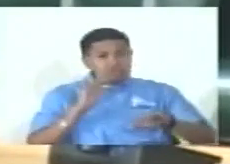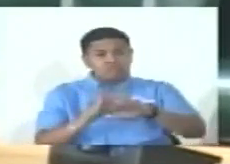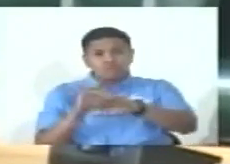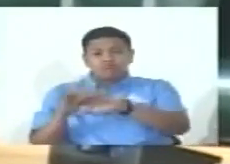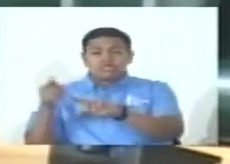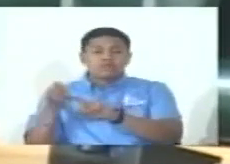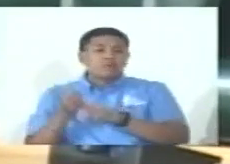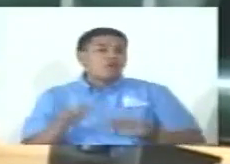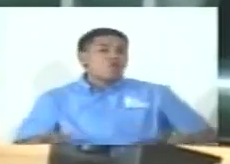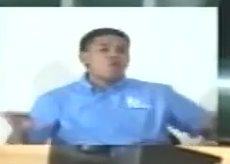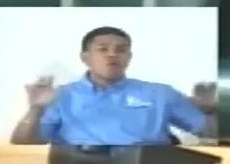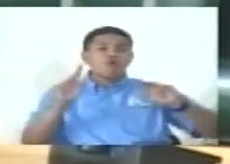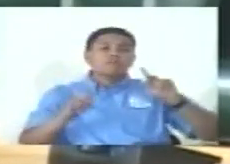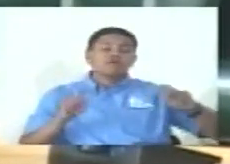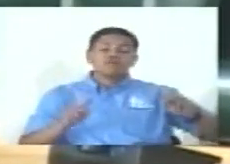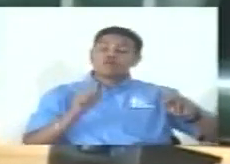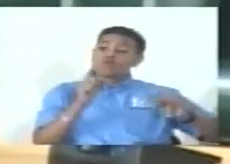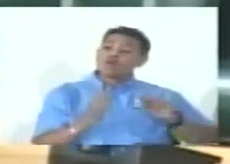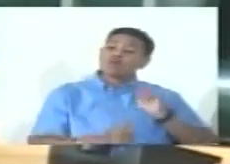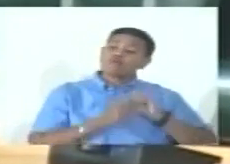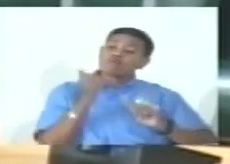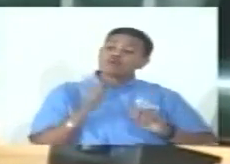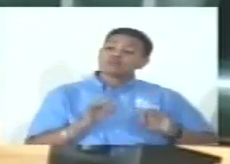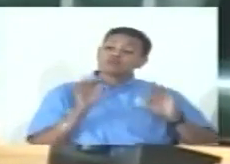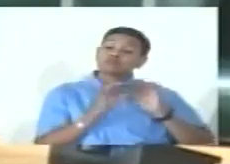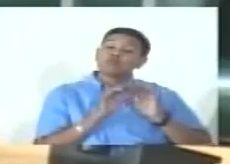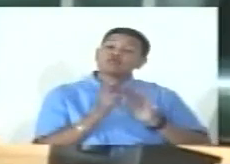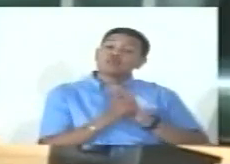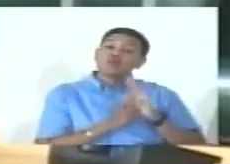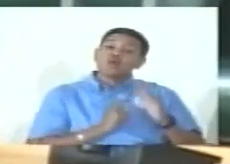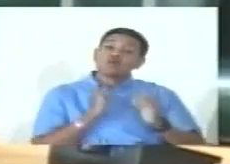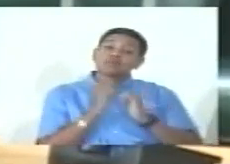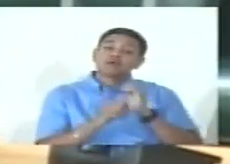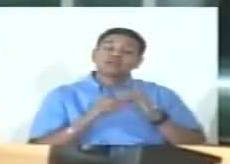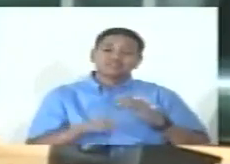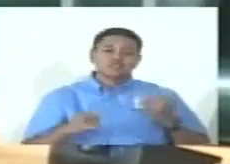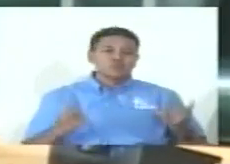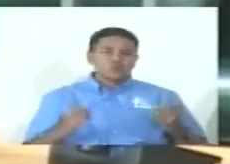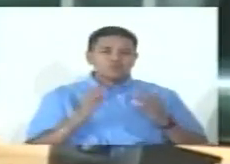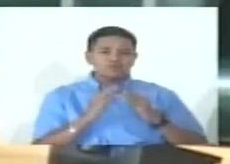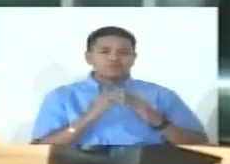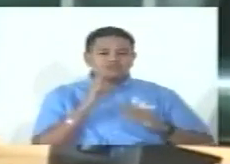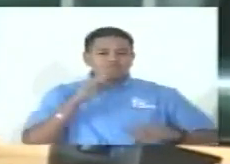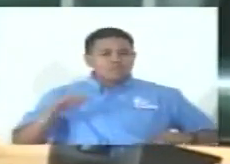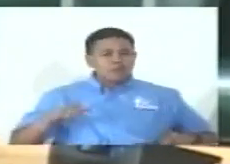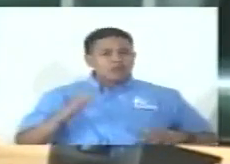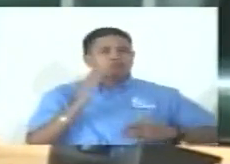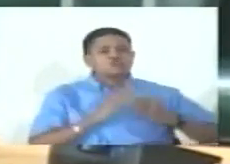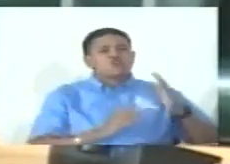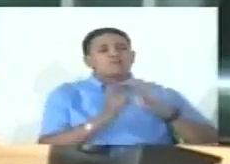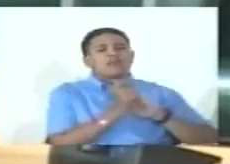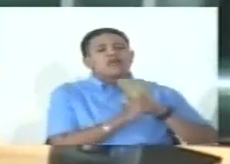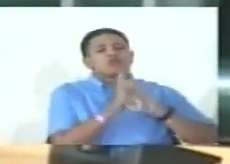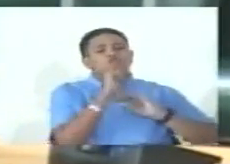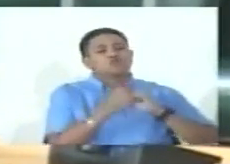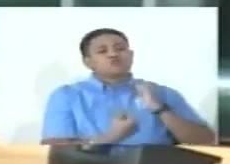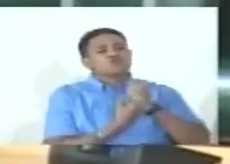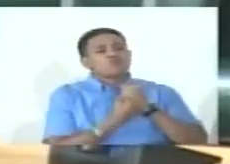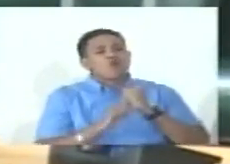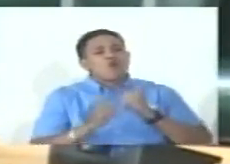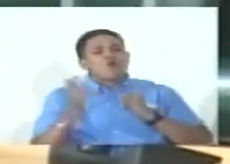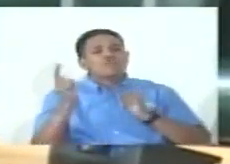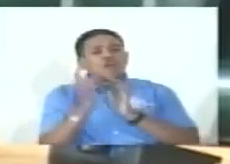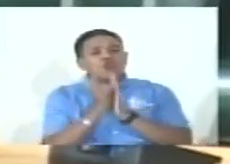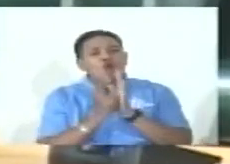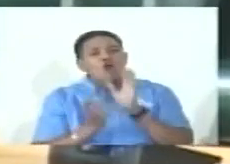pass in this sitting of Parliament. There are some legislations that will be supportive of another because